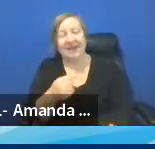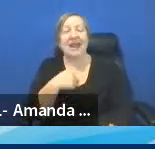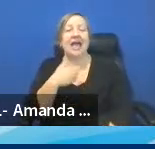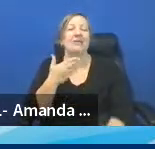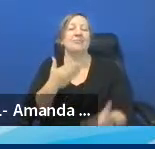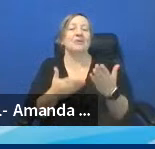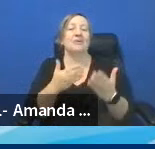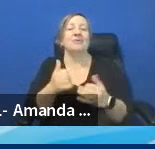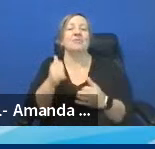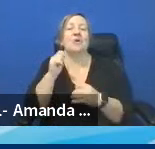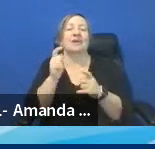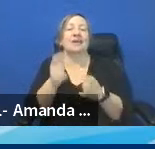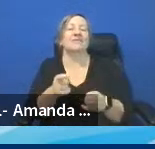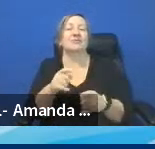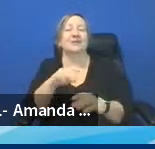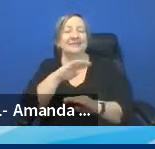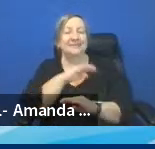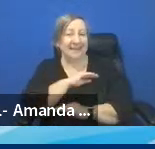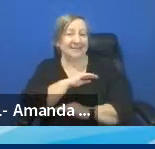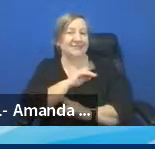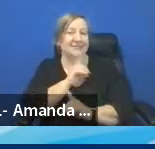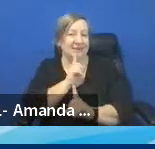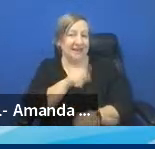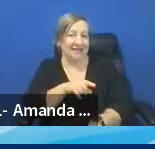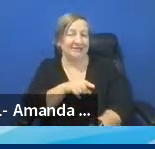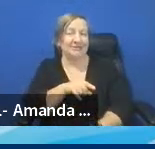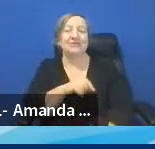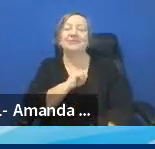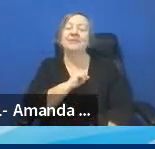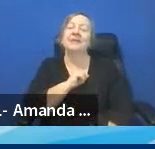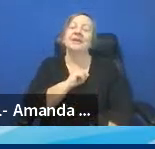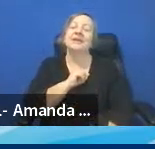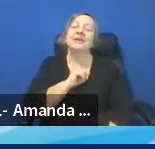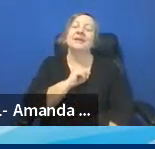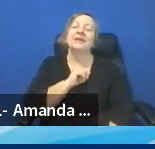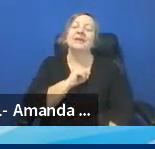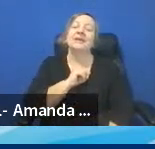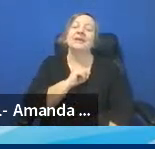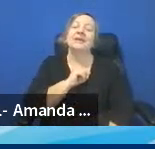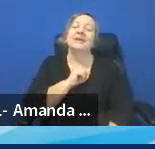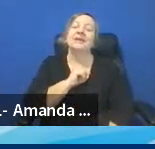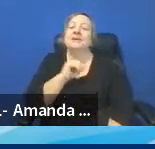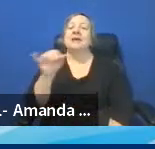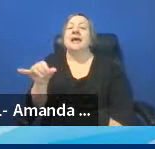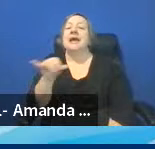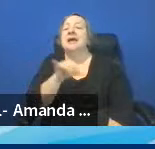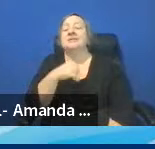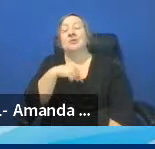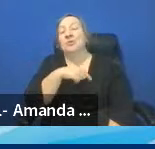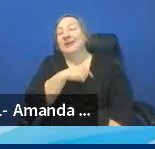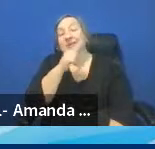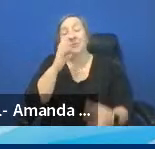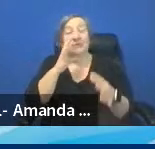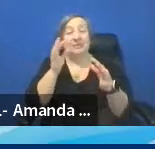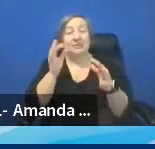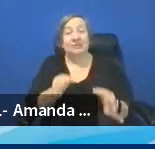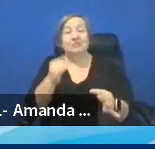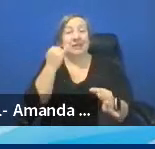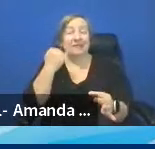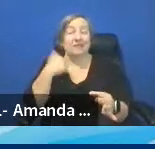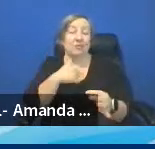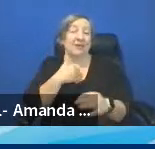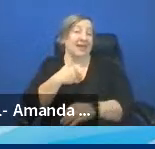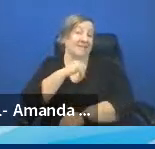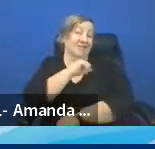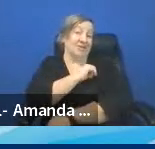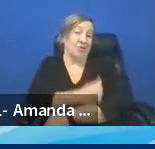probably won't give you a quite satisfactory response. So just as we don't determine if we have the authority